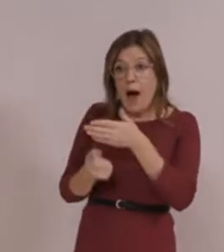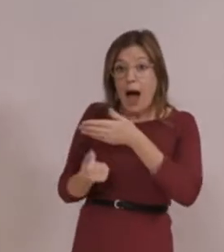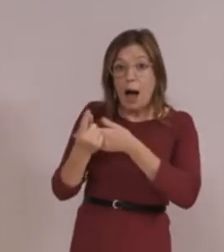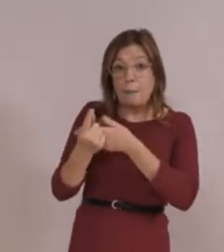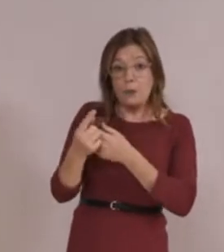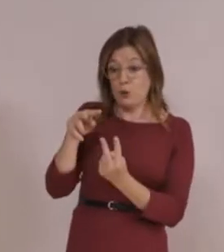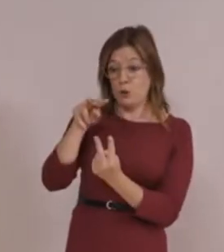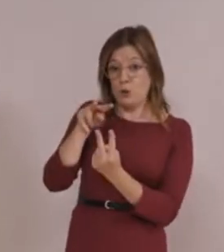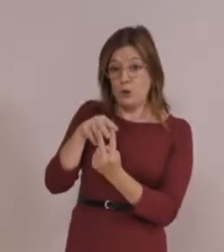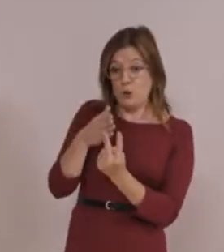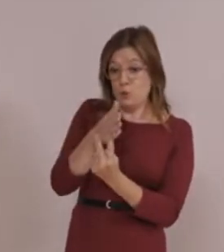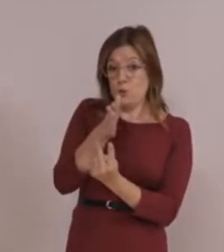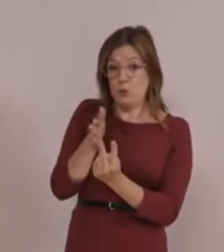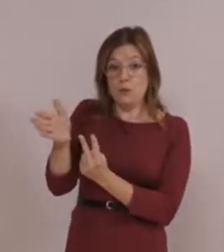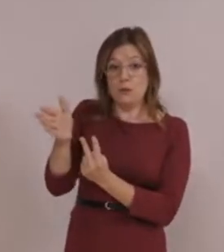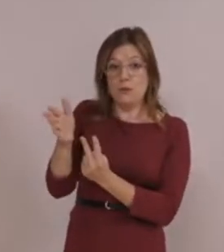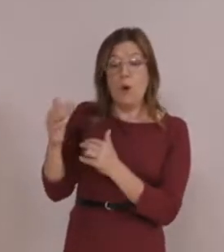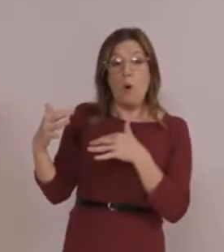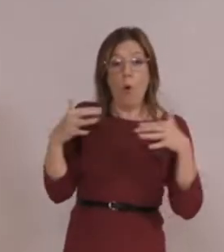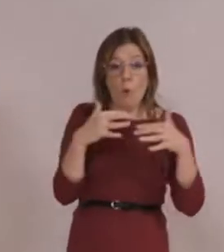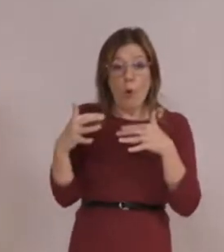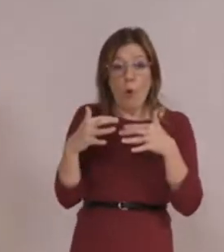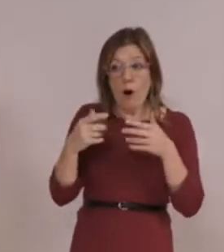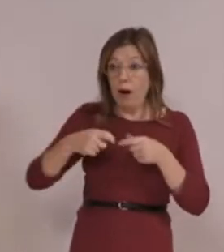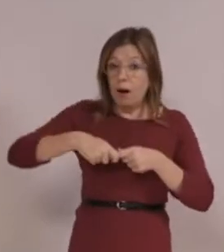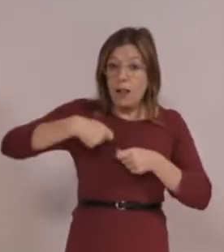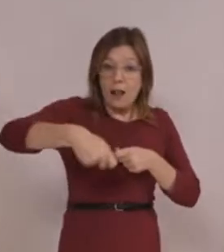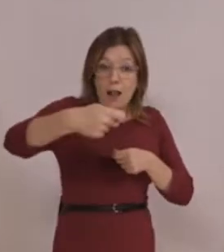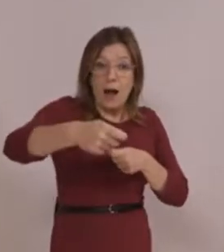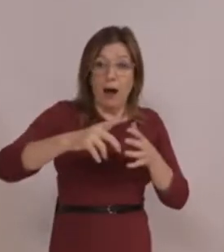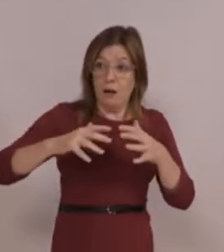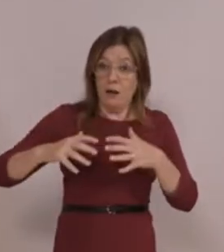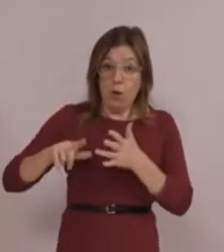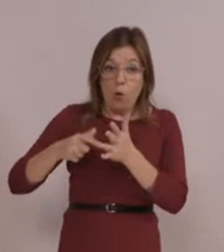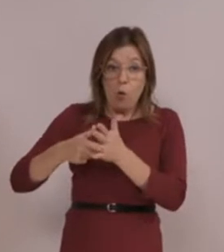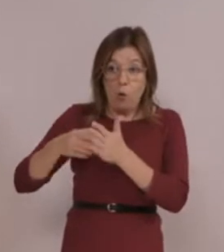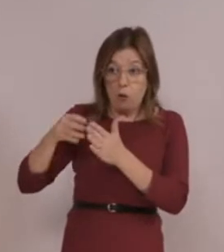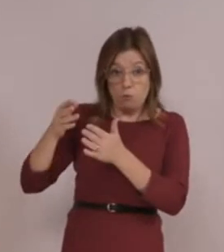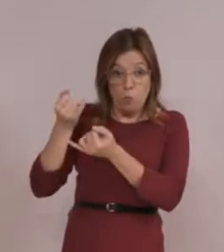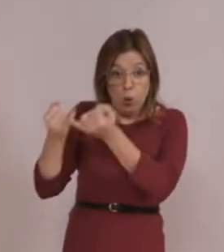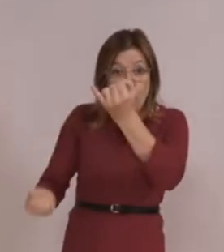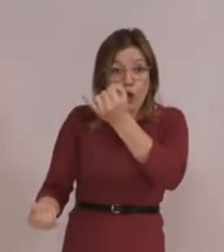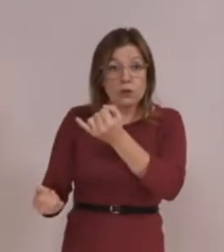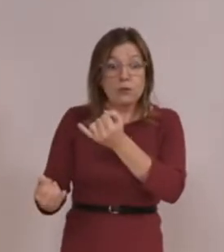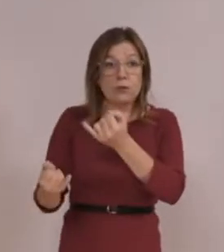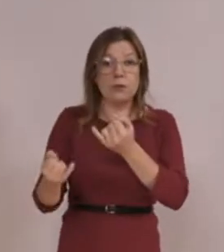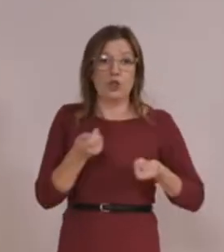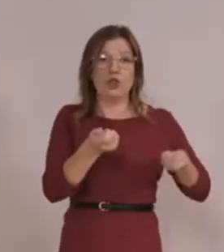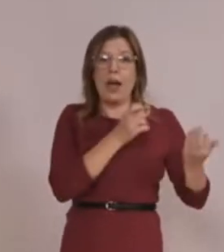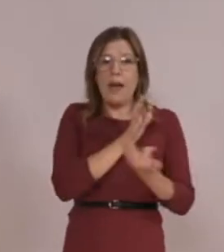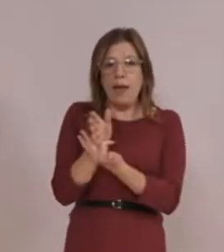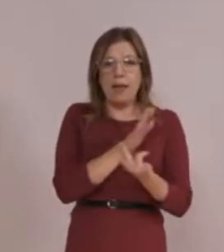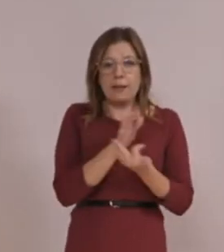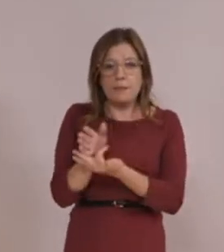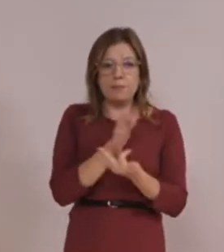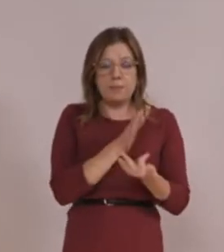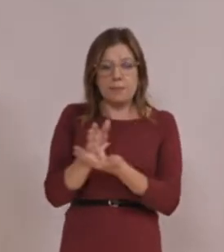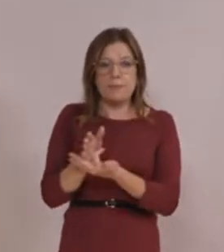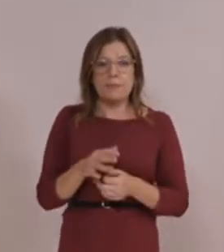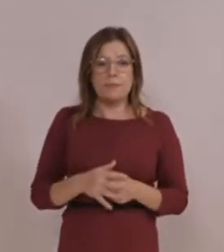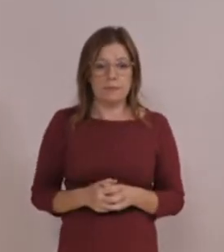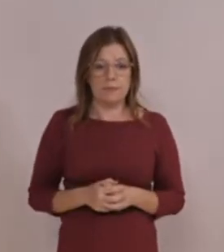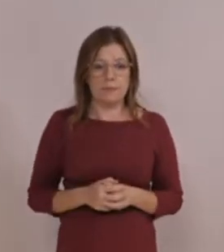it will become a protracted war, or it will end up escalating. Delegate, meaning that more countries will get involved up, in war, up,